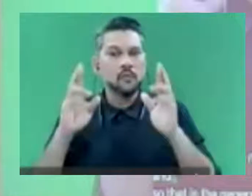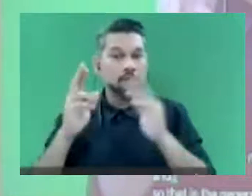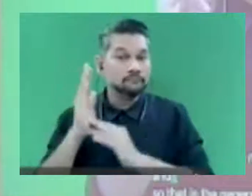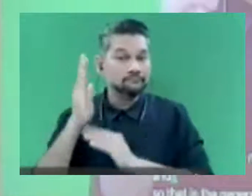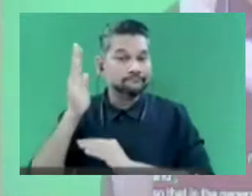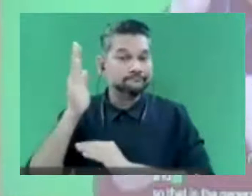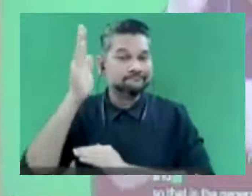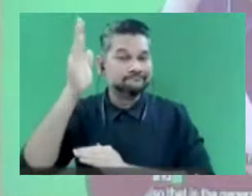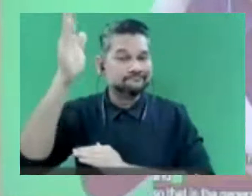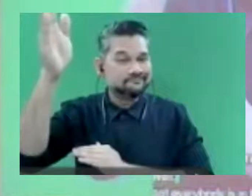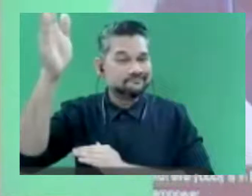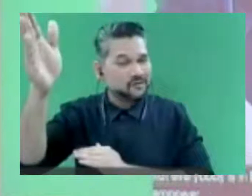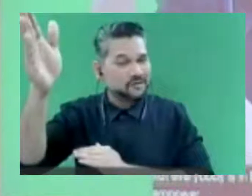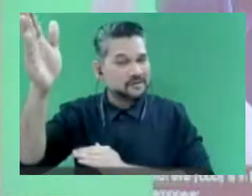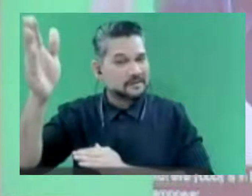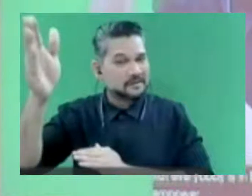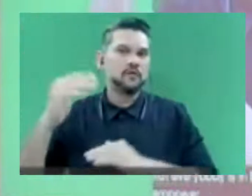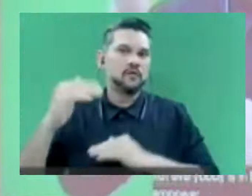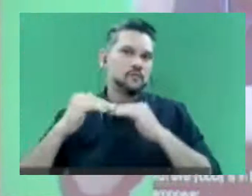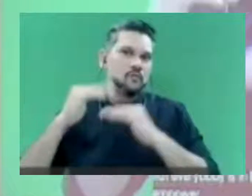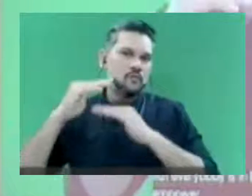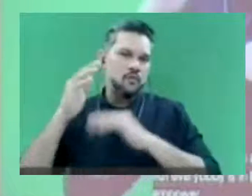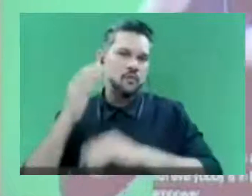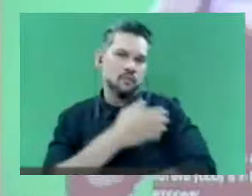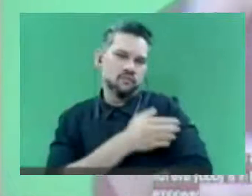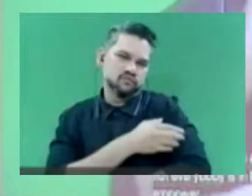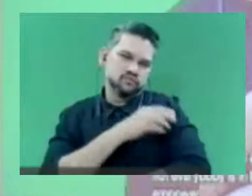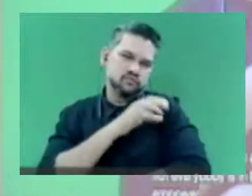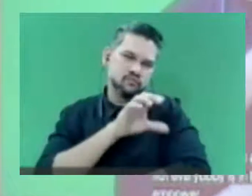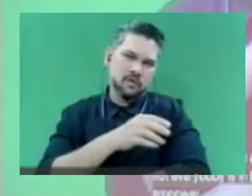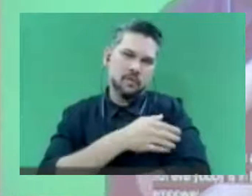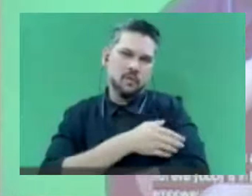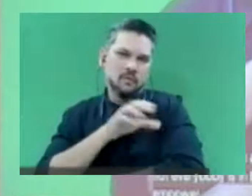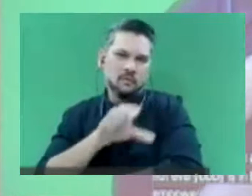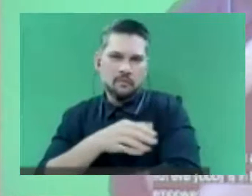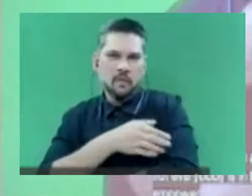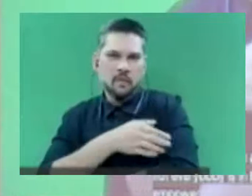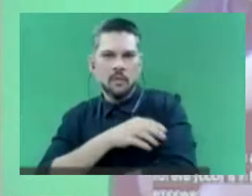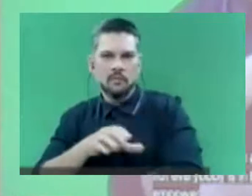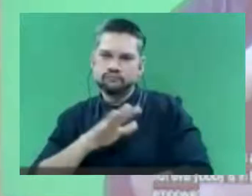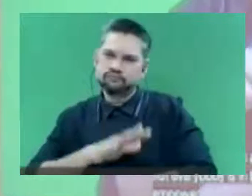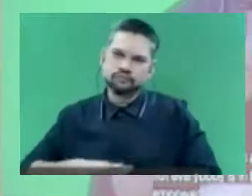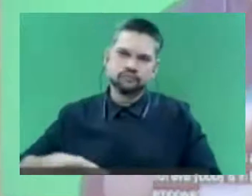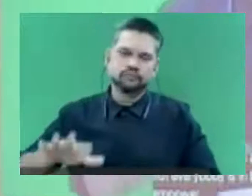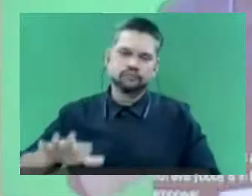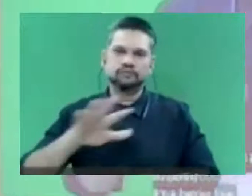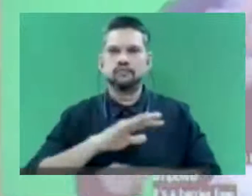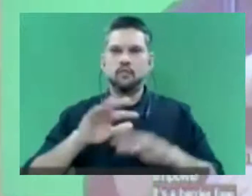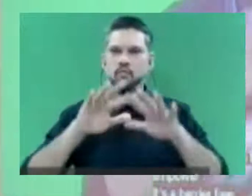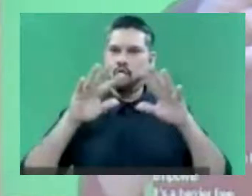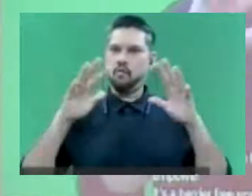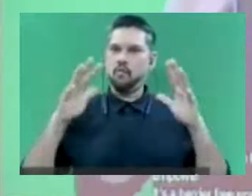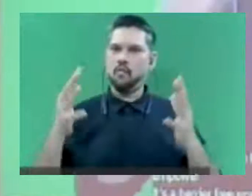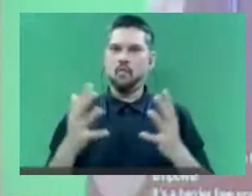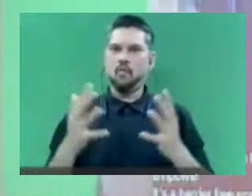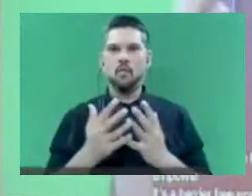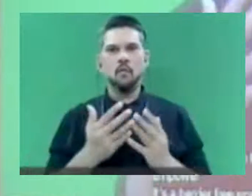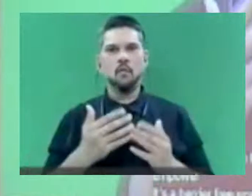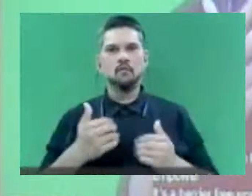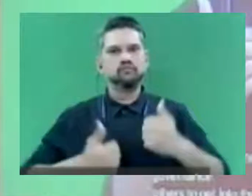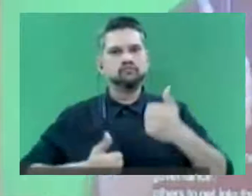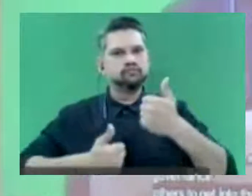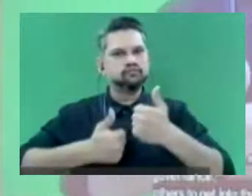us, we'll be empowered and we'll have a better world with a barrier-free environment in internet